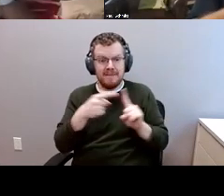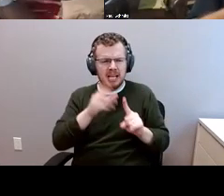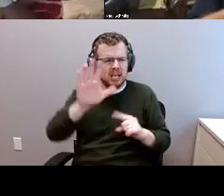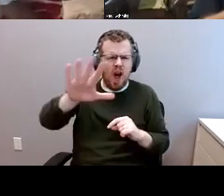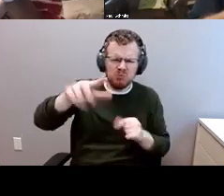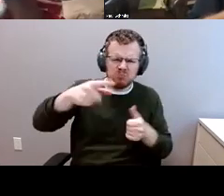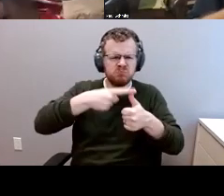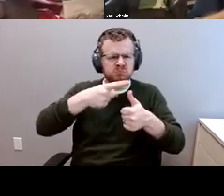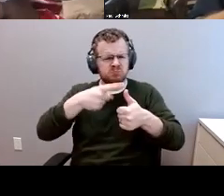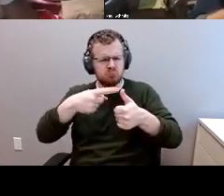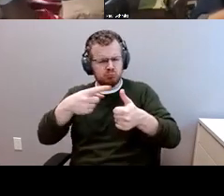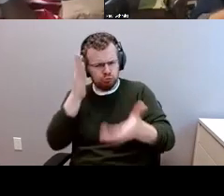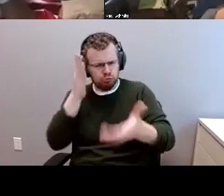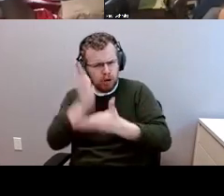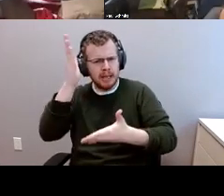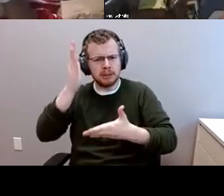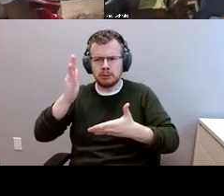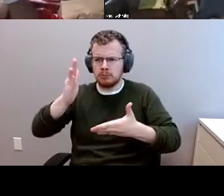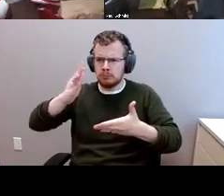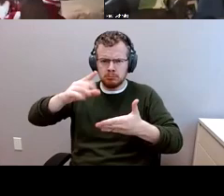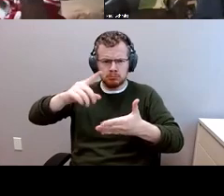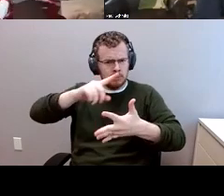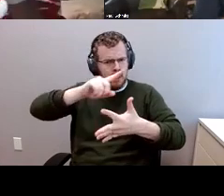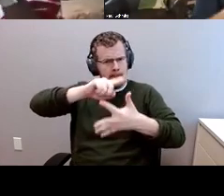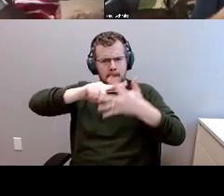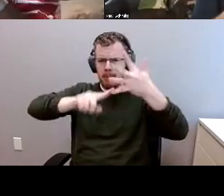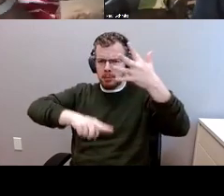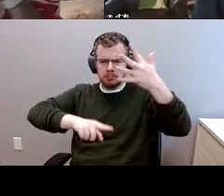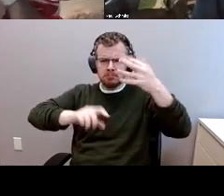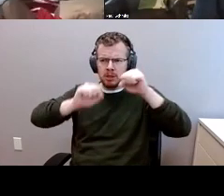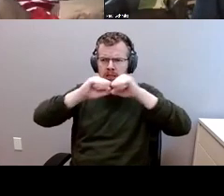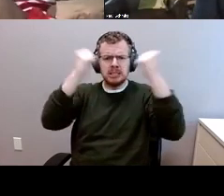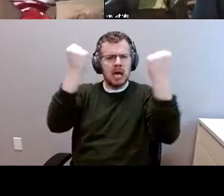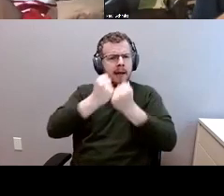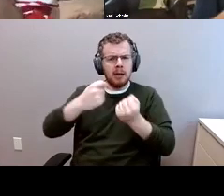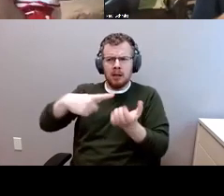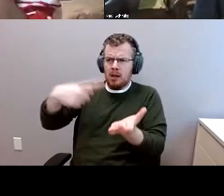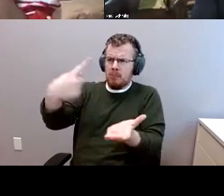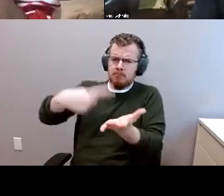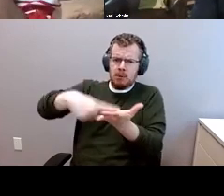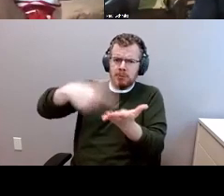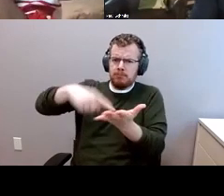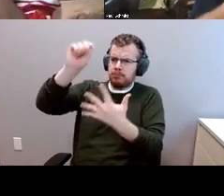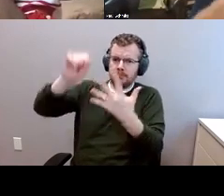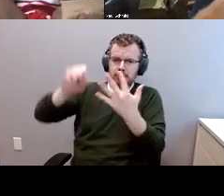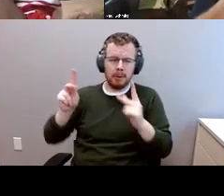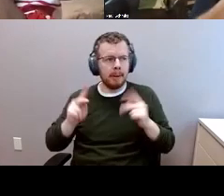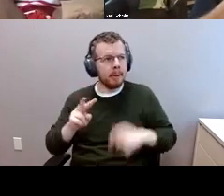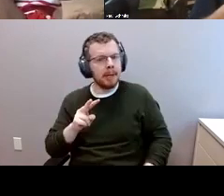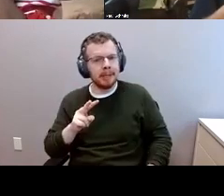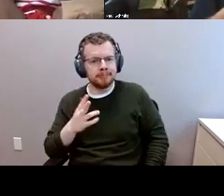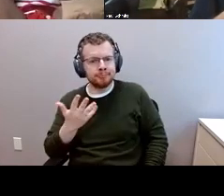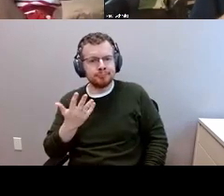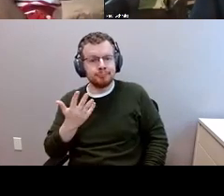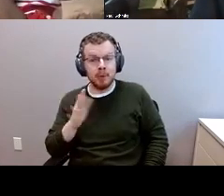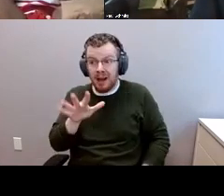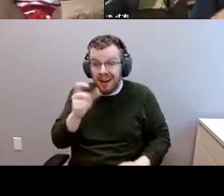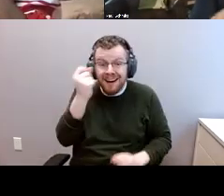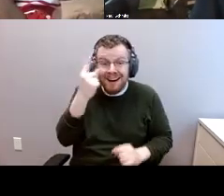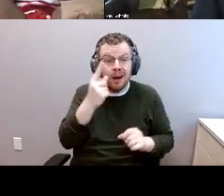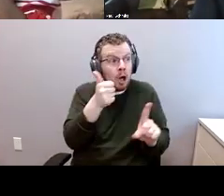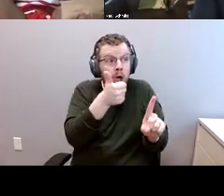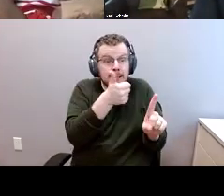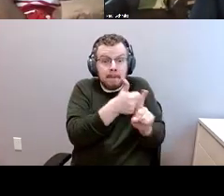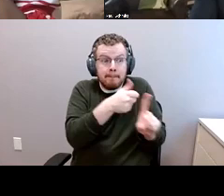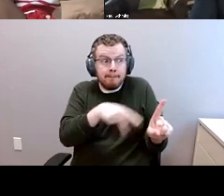and like try to give them all the arguments about society, that didn't move people, but literally walking through their story gave people